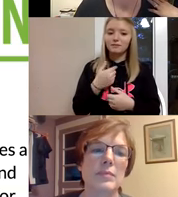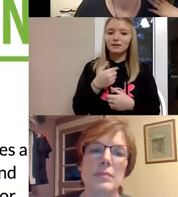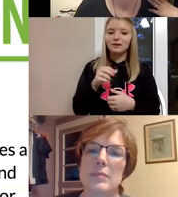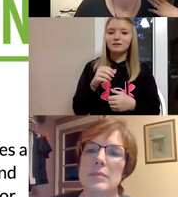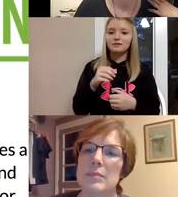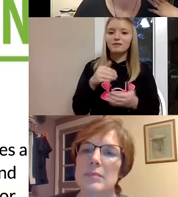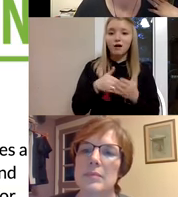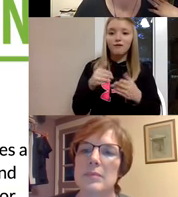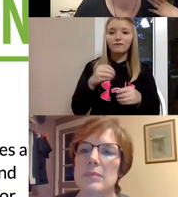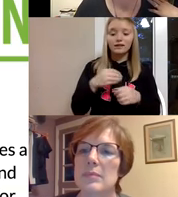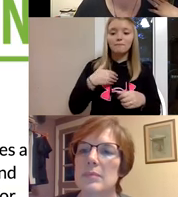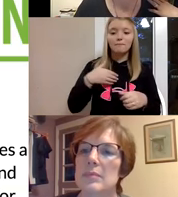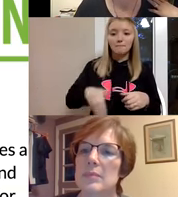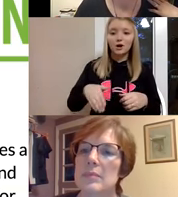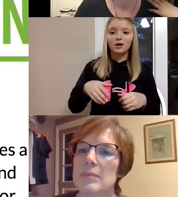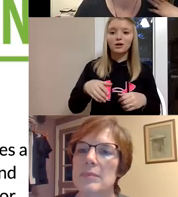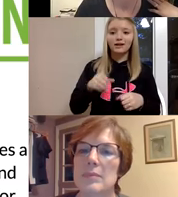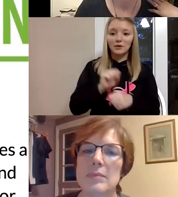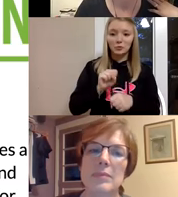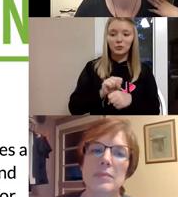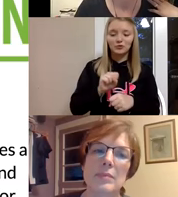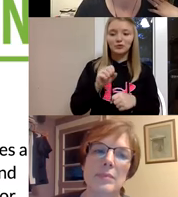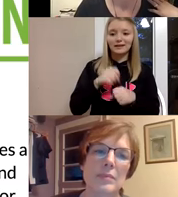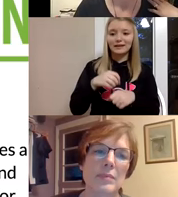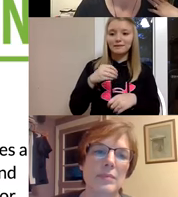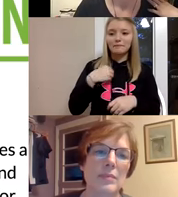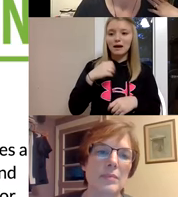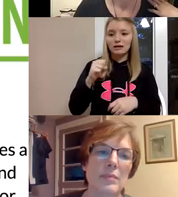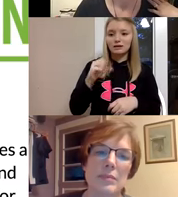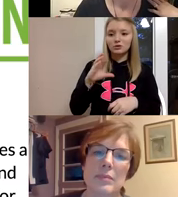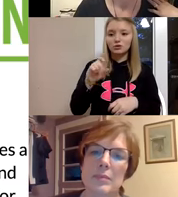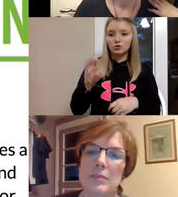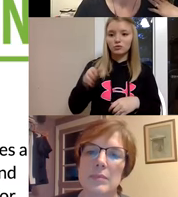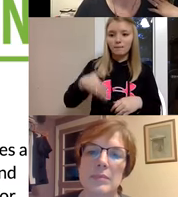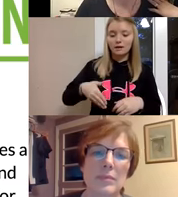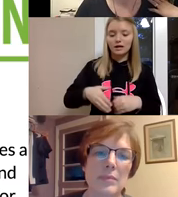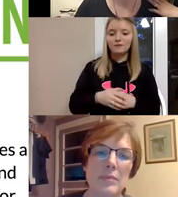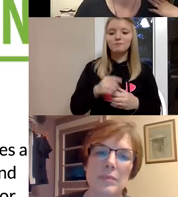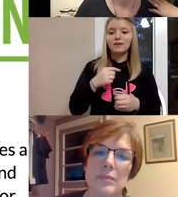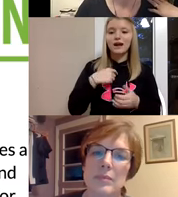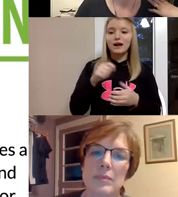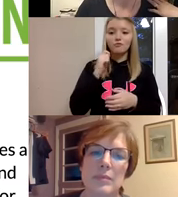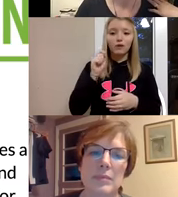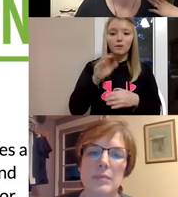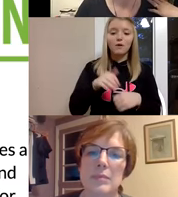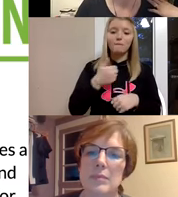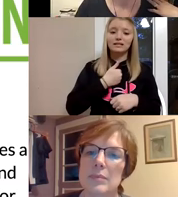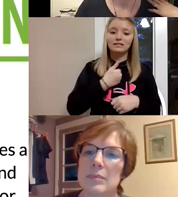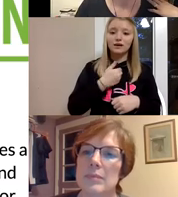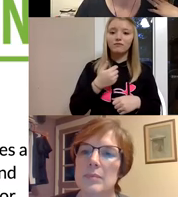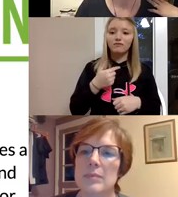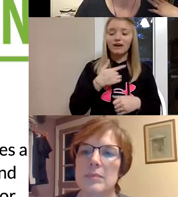pocket at work. It's in my scrub pocket. And I rub it on myself if I feel myself getting